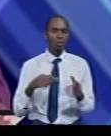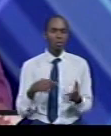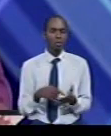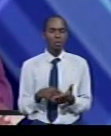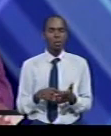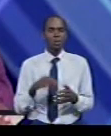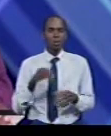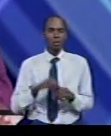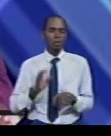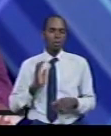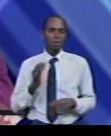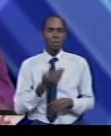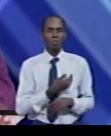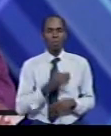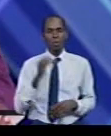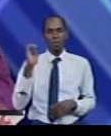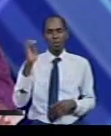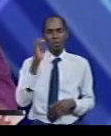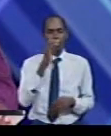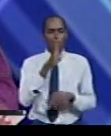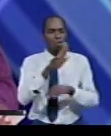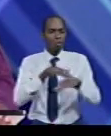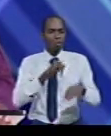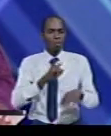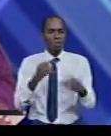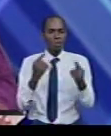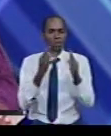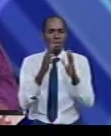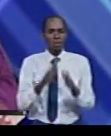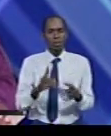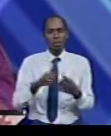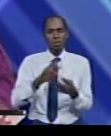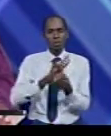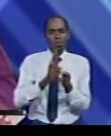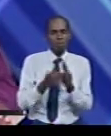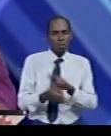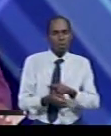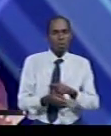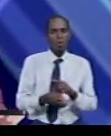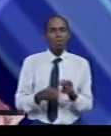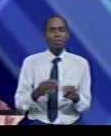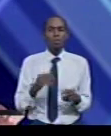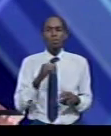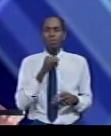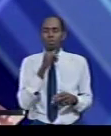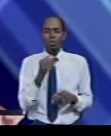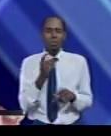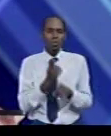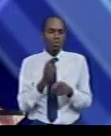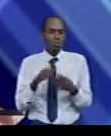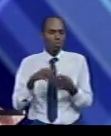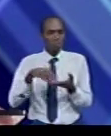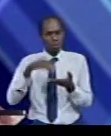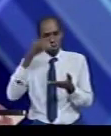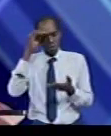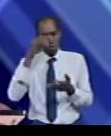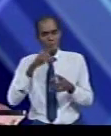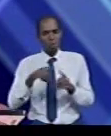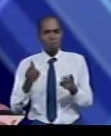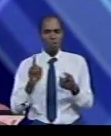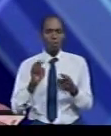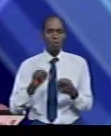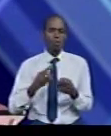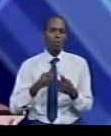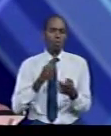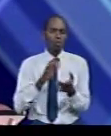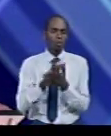evangelism, calling the sinners to repentance. Not only repenting, they need to believe the gospel. Jesus, at the end of